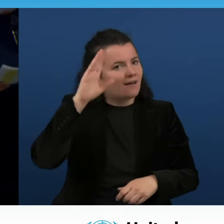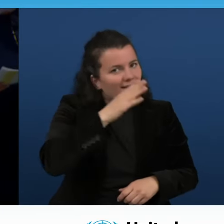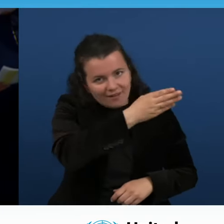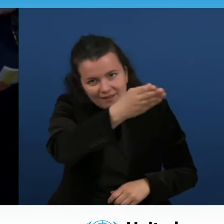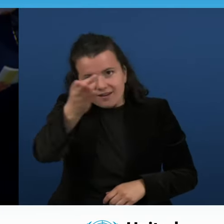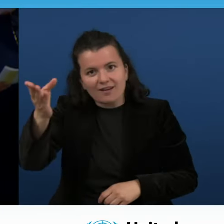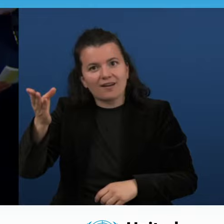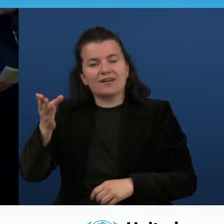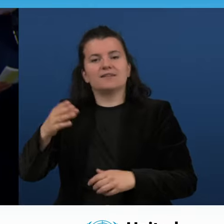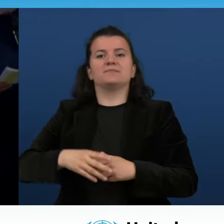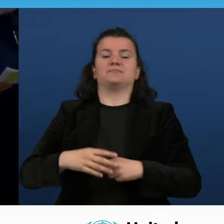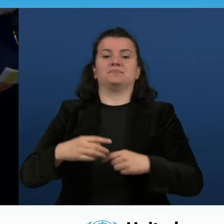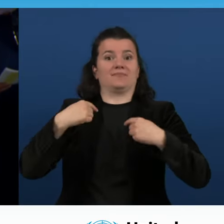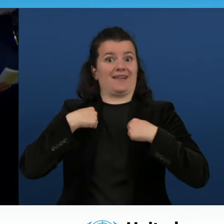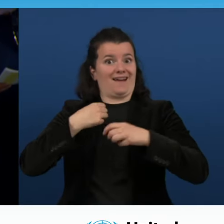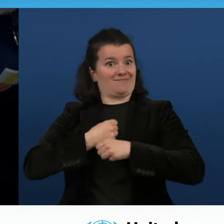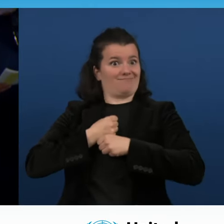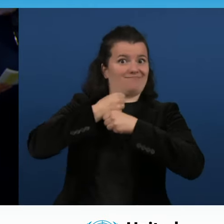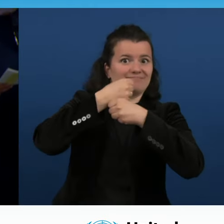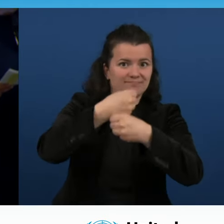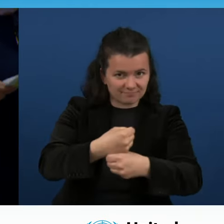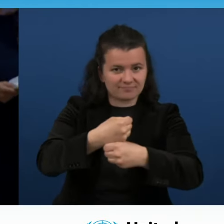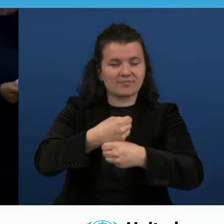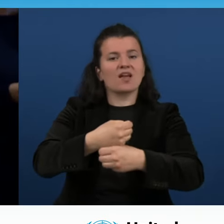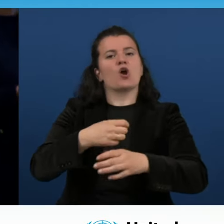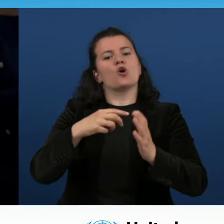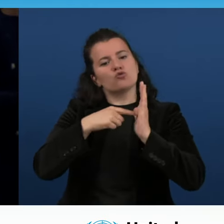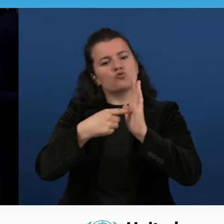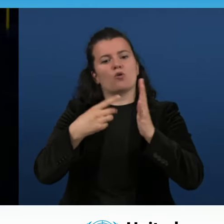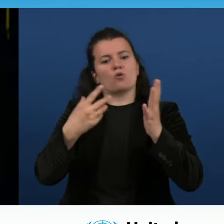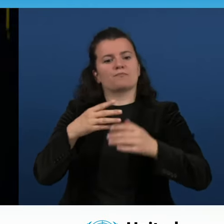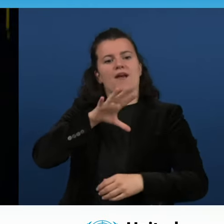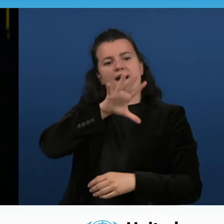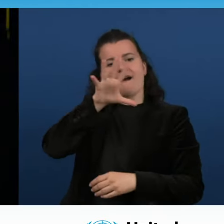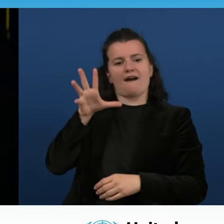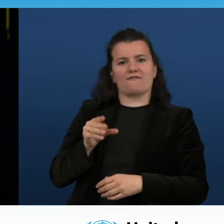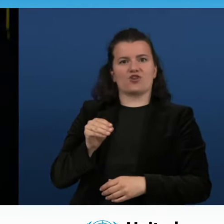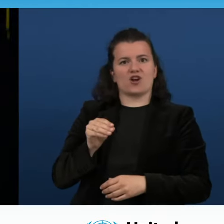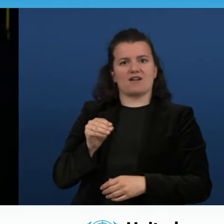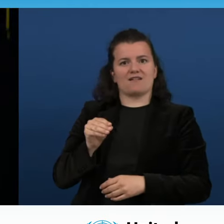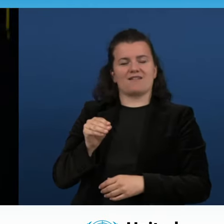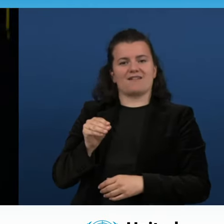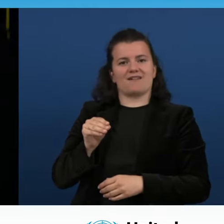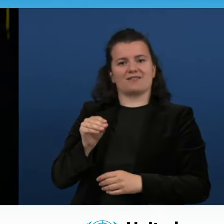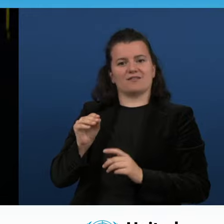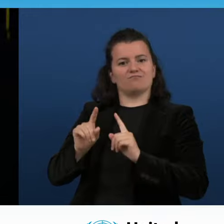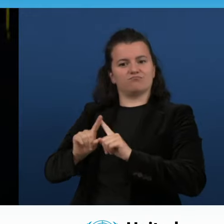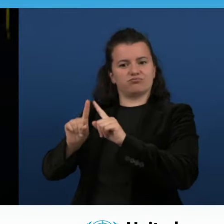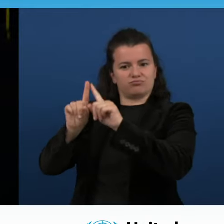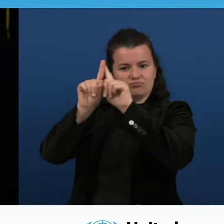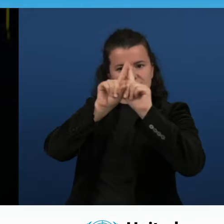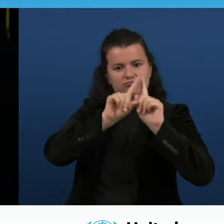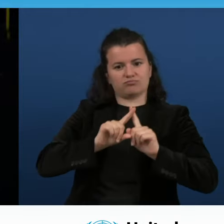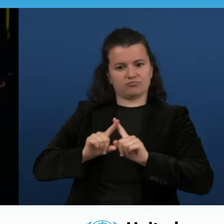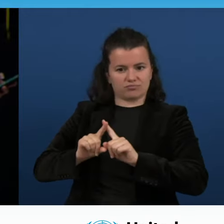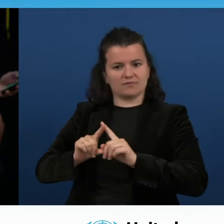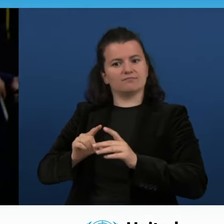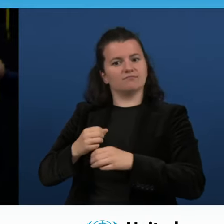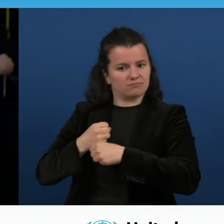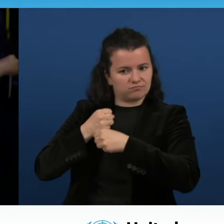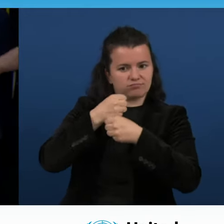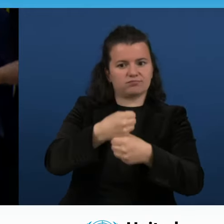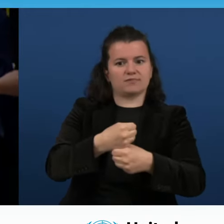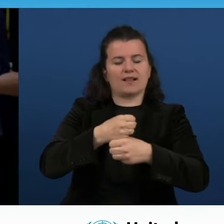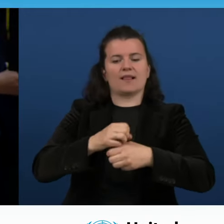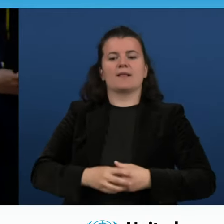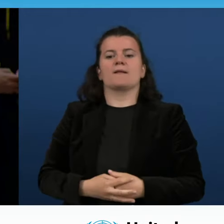political forum to representing African Union diaspora youth in initiative and at the Policy Forum Development, where I teamed up with youth